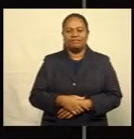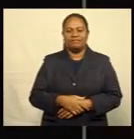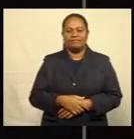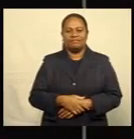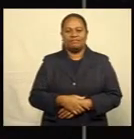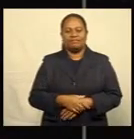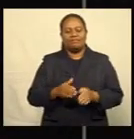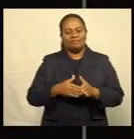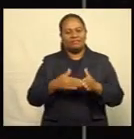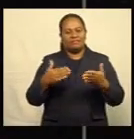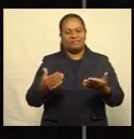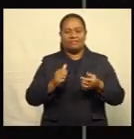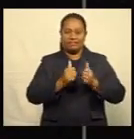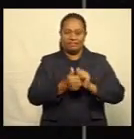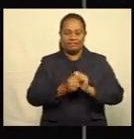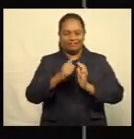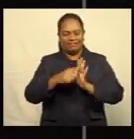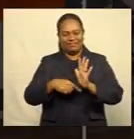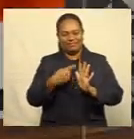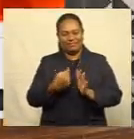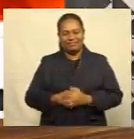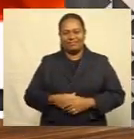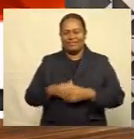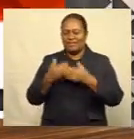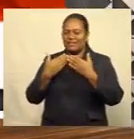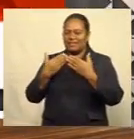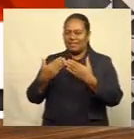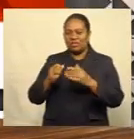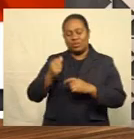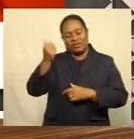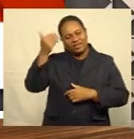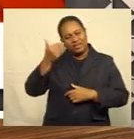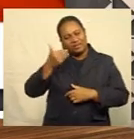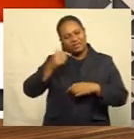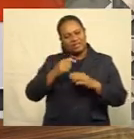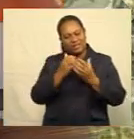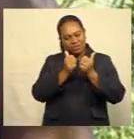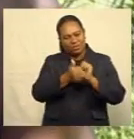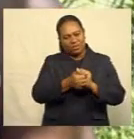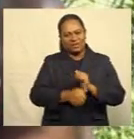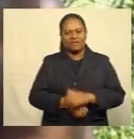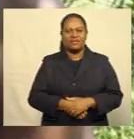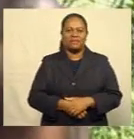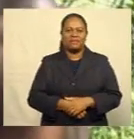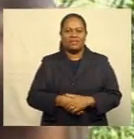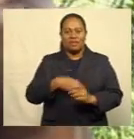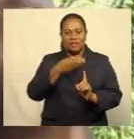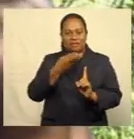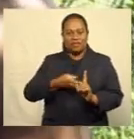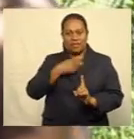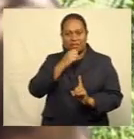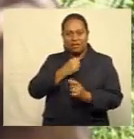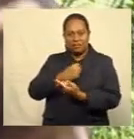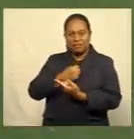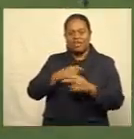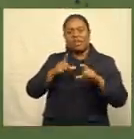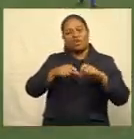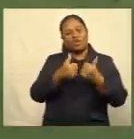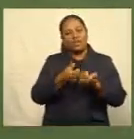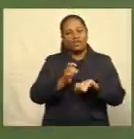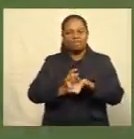And time for sports now with Jamie. Good Edwin, and good evening. Ahead in sports. Modenadangi's contract